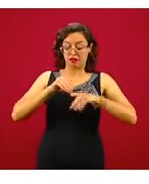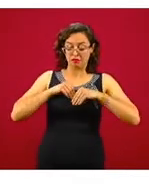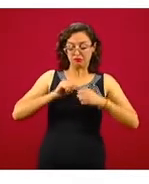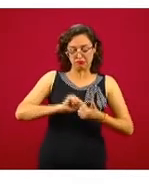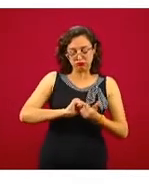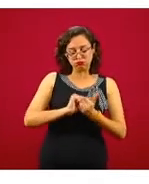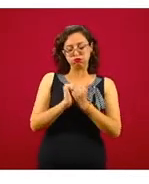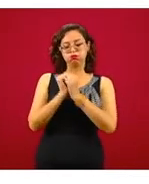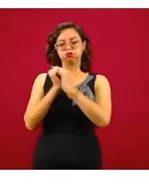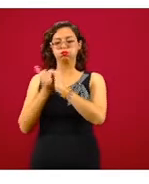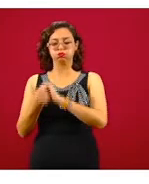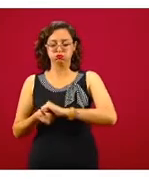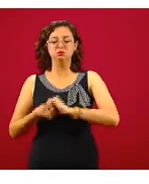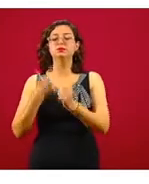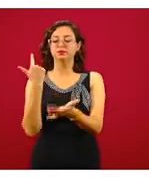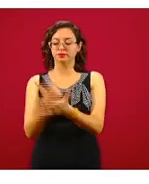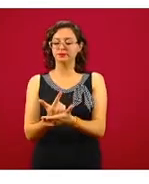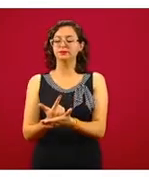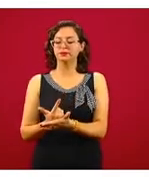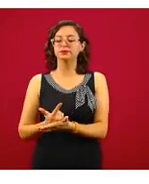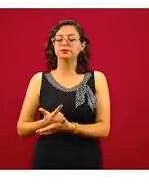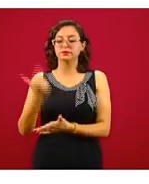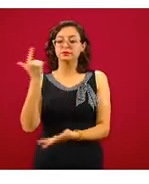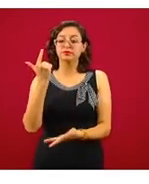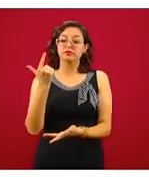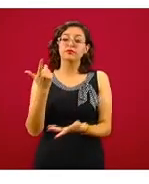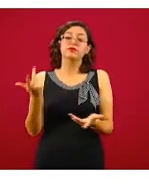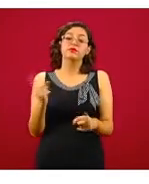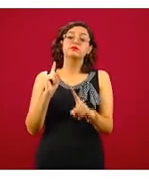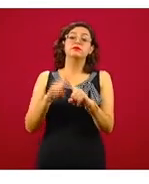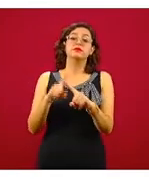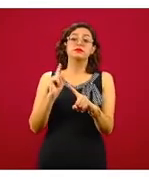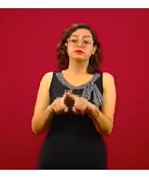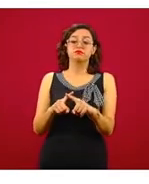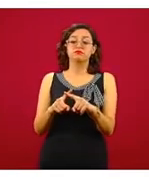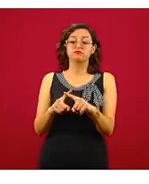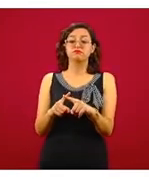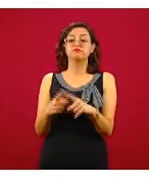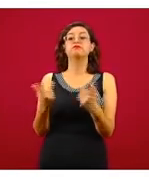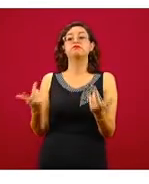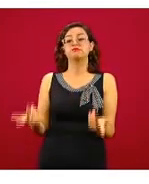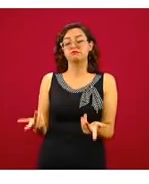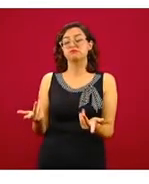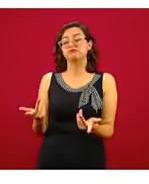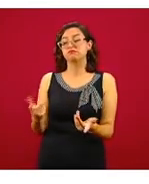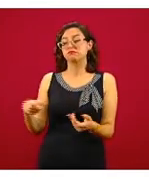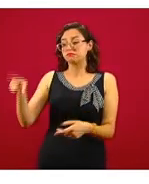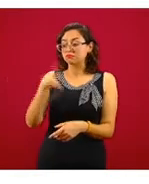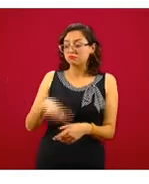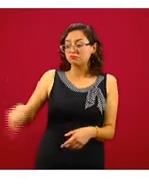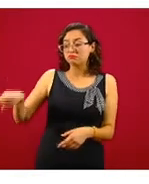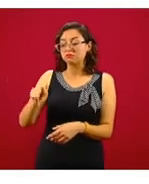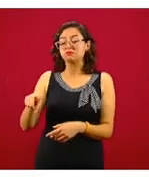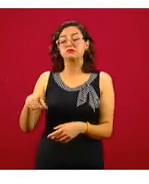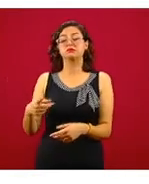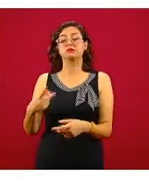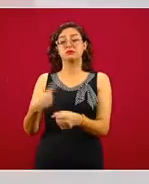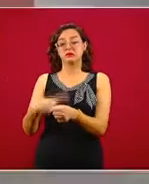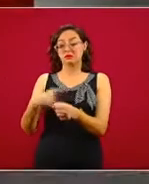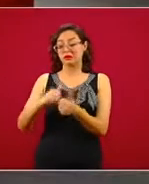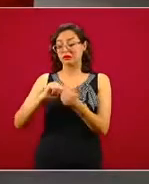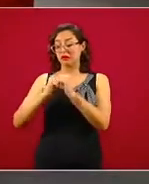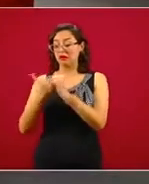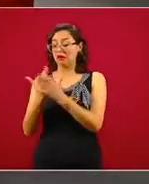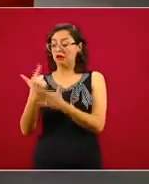3,573 unfortunate complicaciones fatalities. sobre todo Remember, enfocadas a COVID is a disease that la can función lead pulmonar to en sí, severe y que complications, también